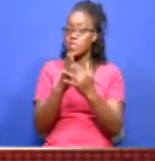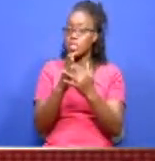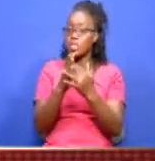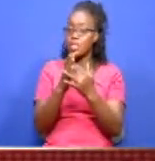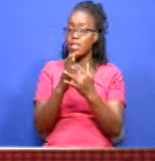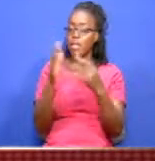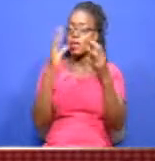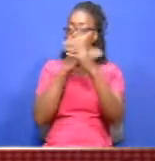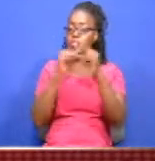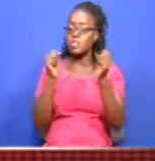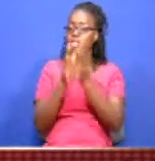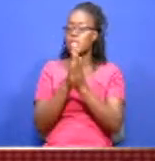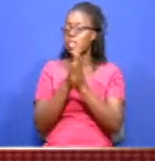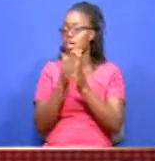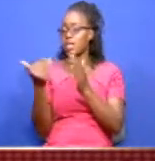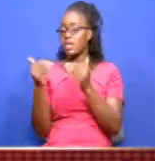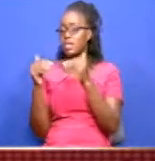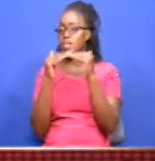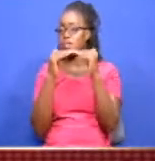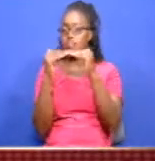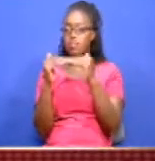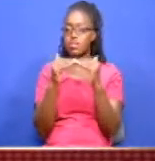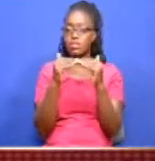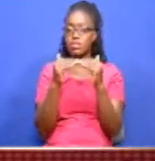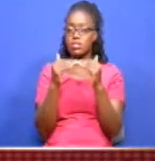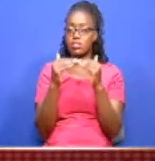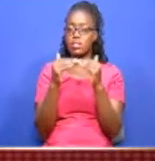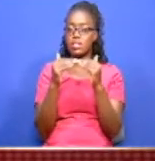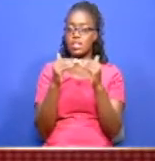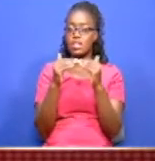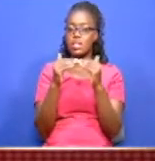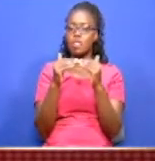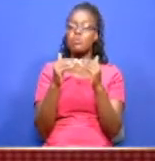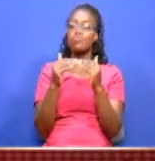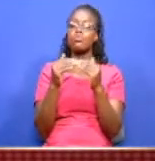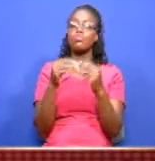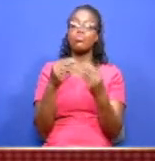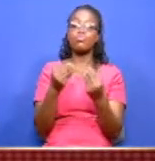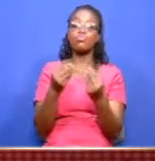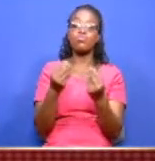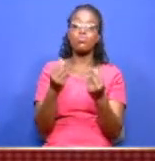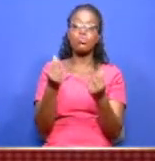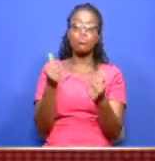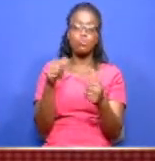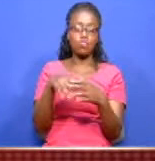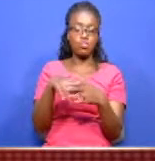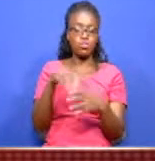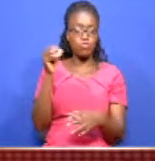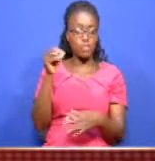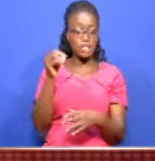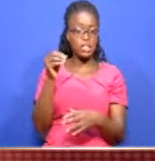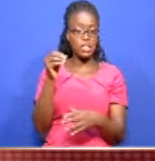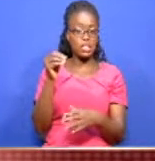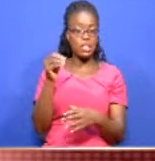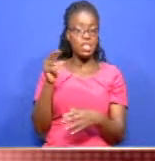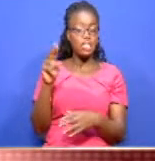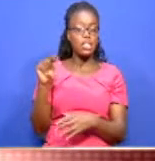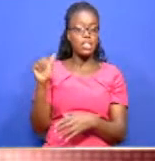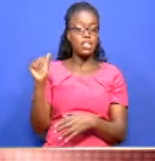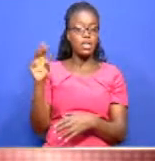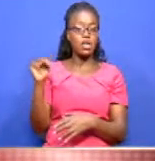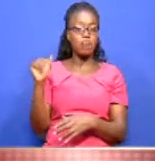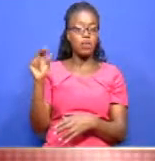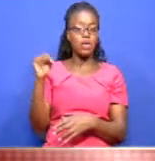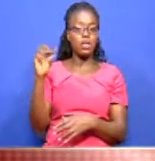as at other levels, in order to try to work out a solution to this. I can tell you that in the Namanga border,